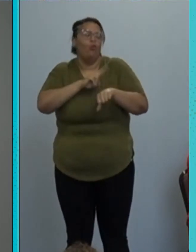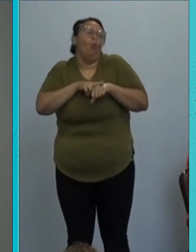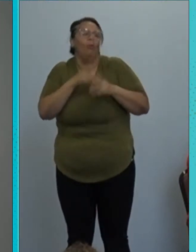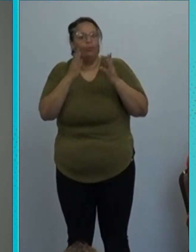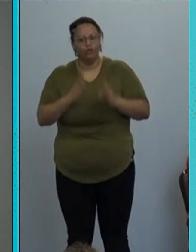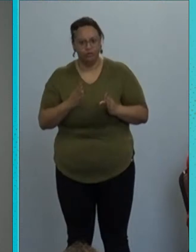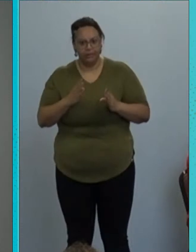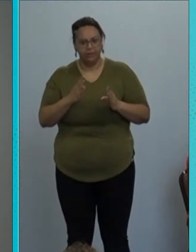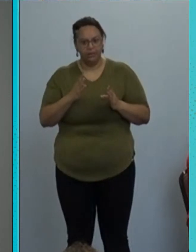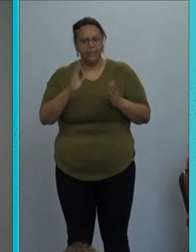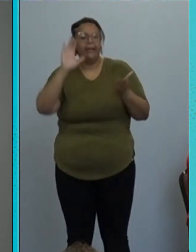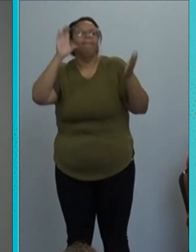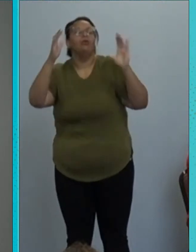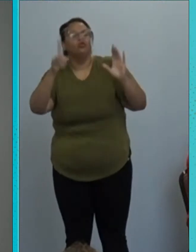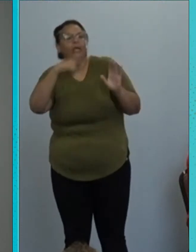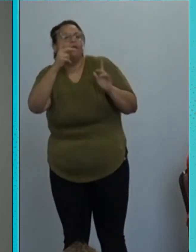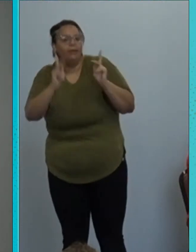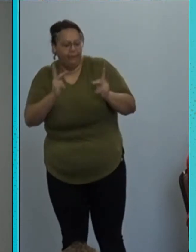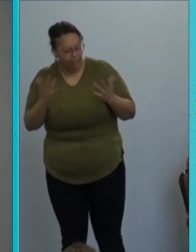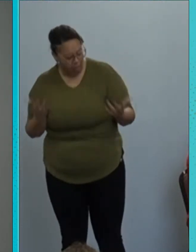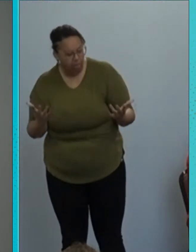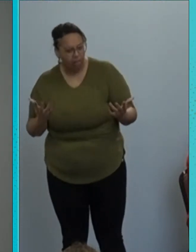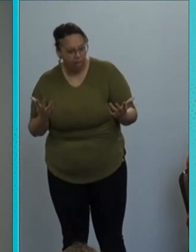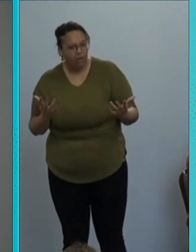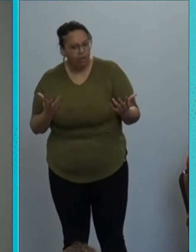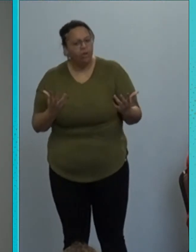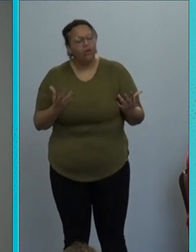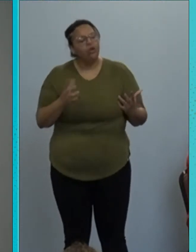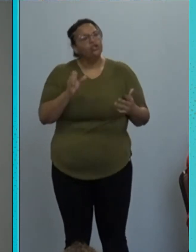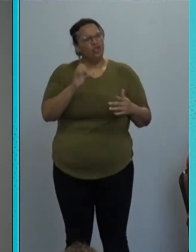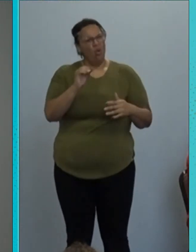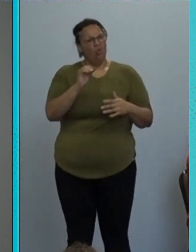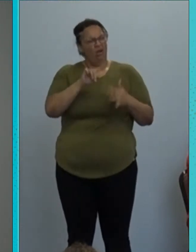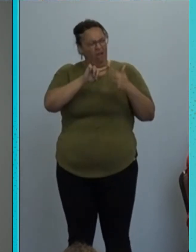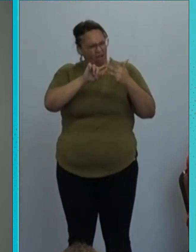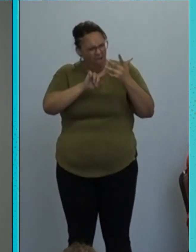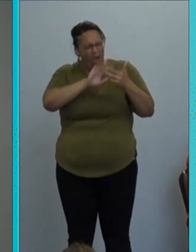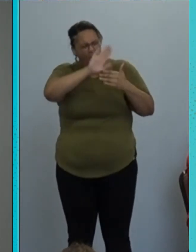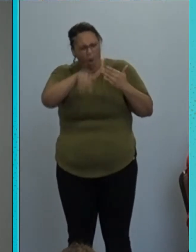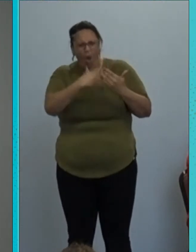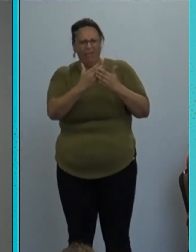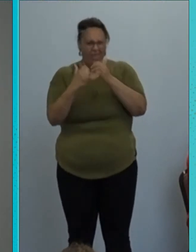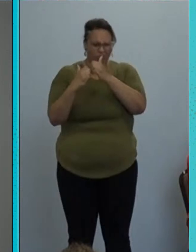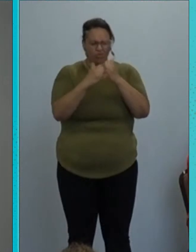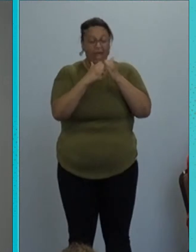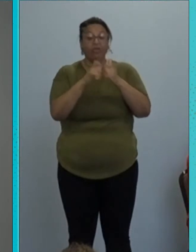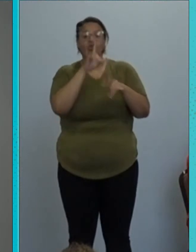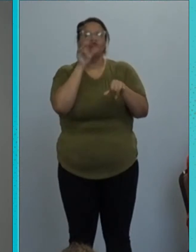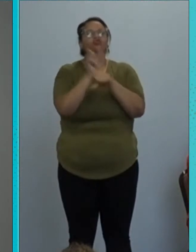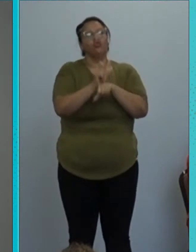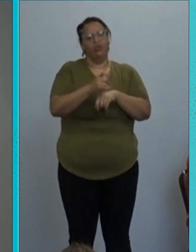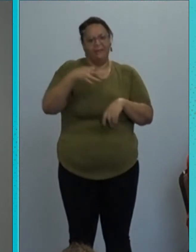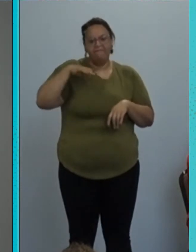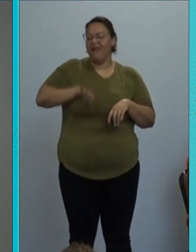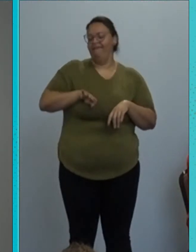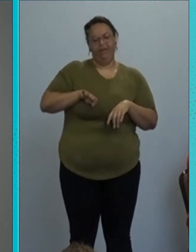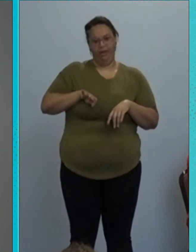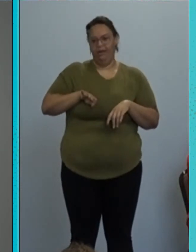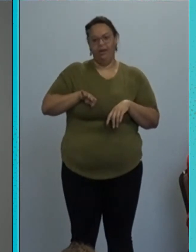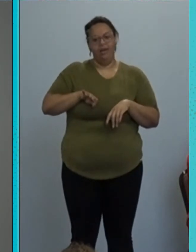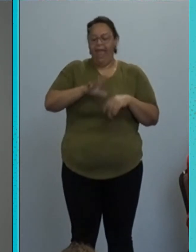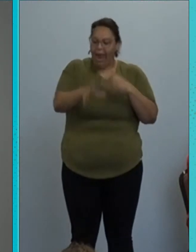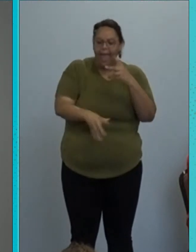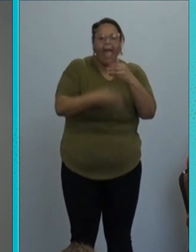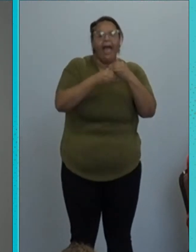is hearing. So all of those things together, I think, contributed to the excellence